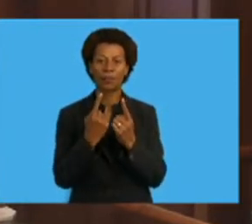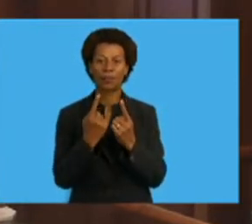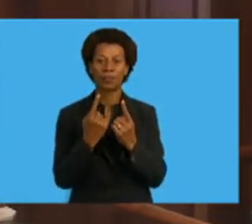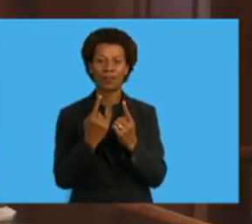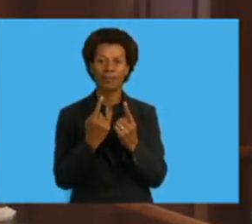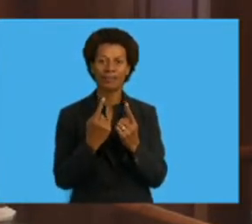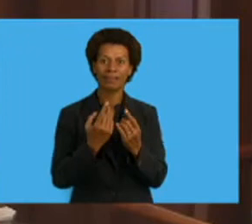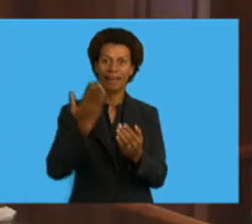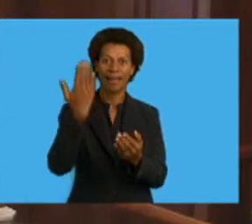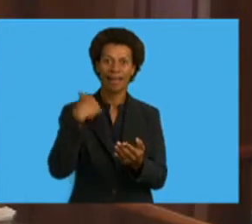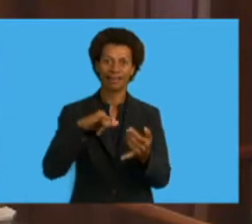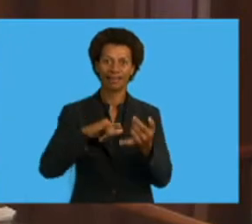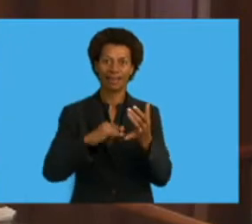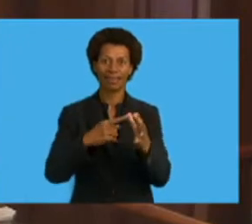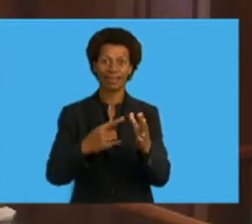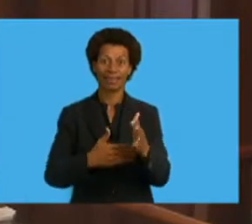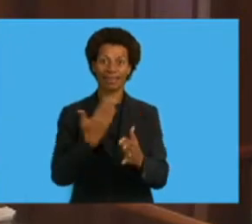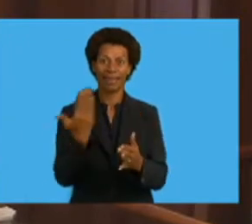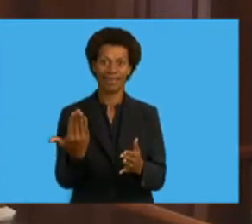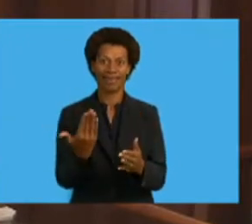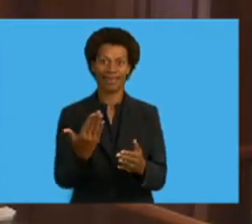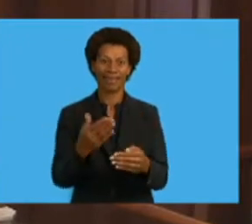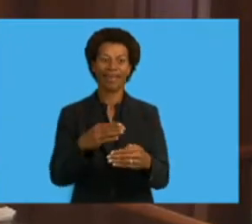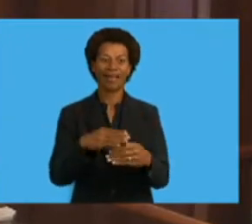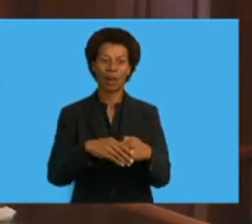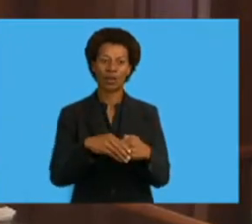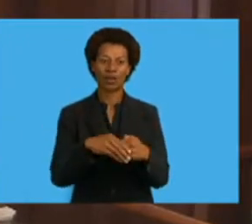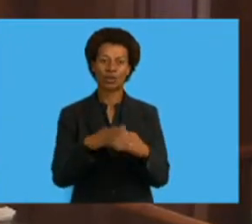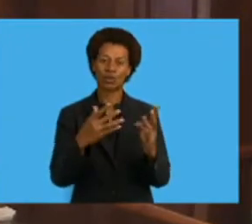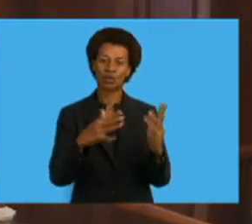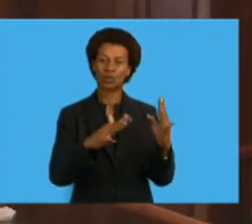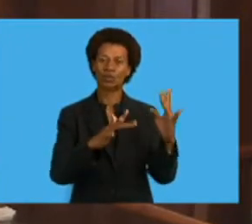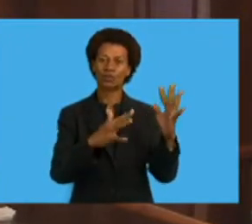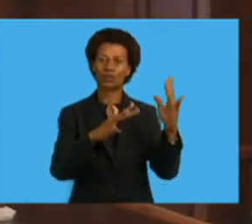Saturday. So, congratulations.